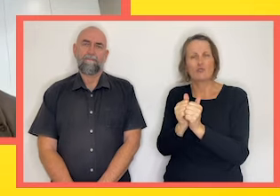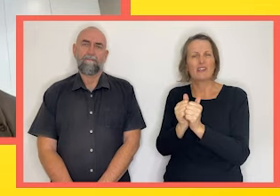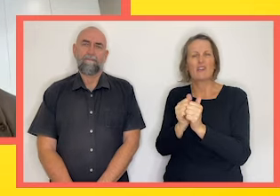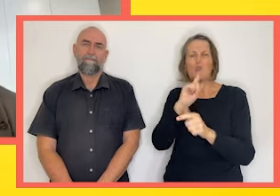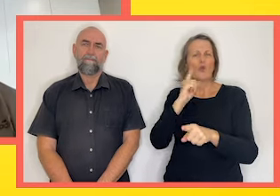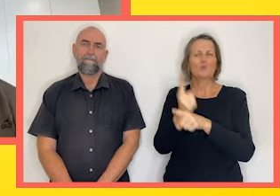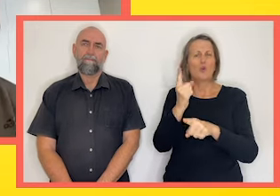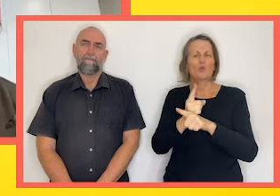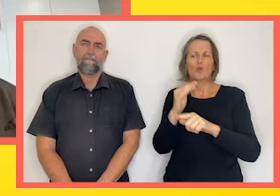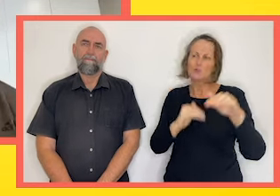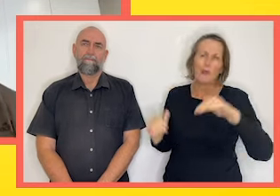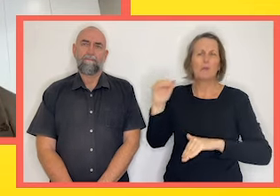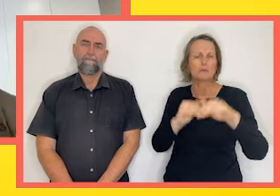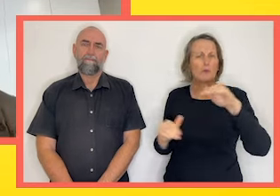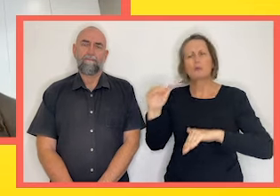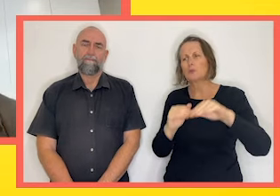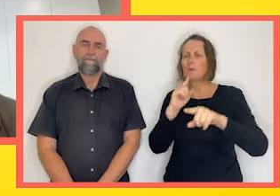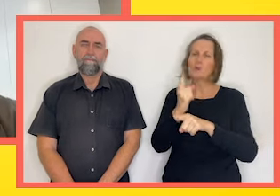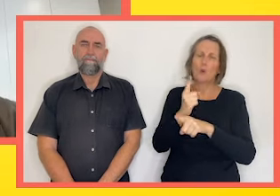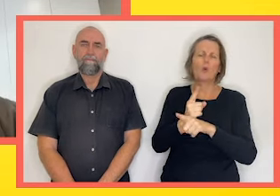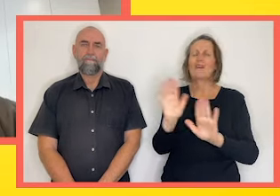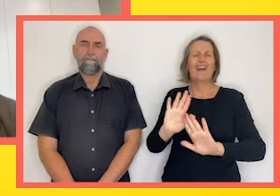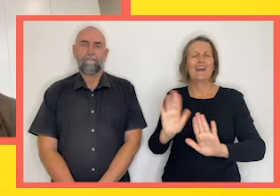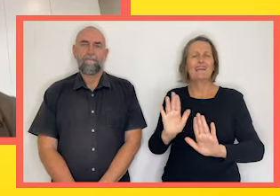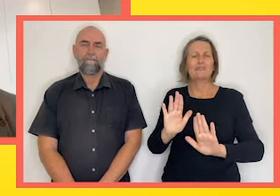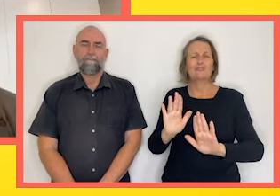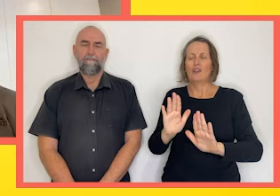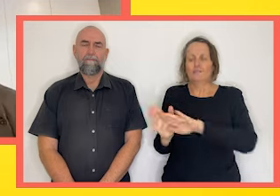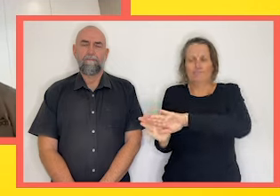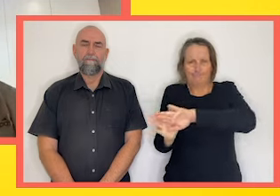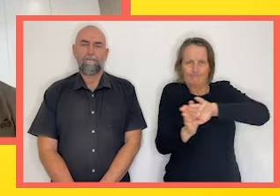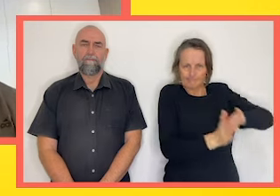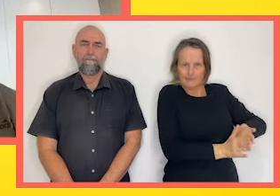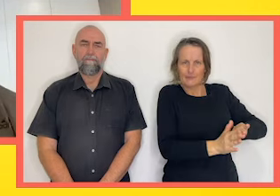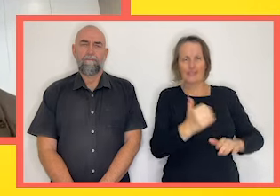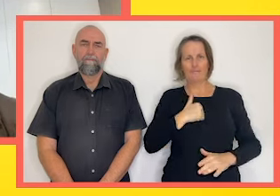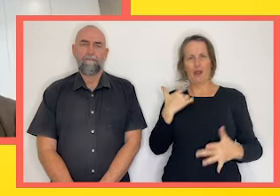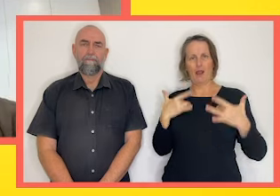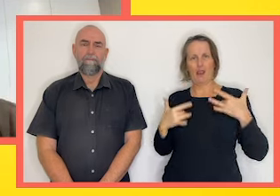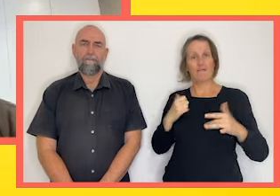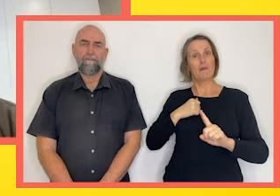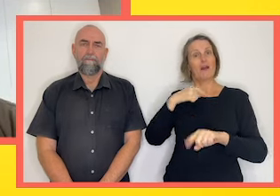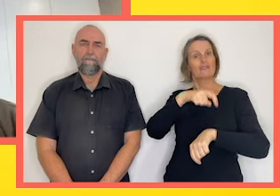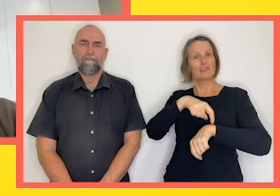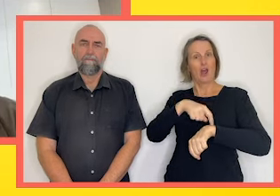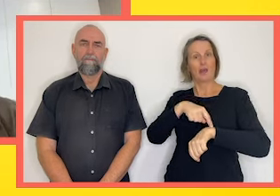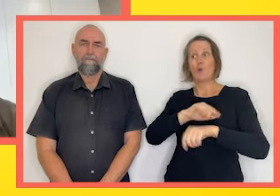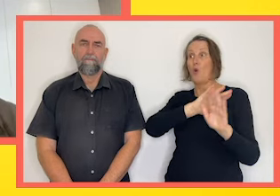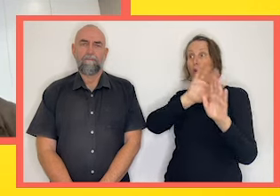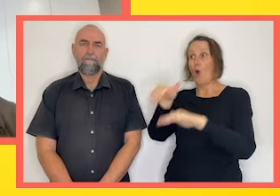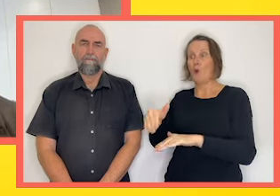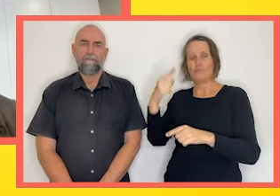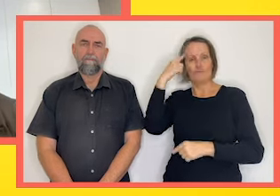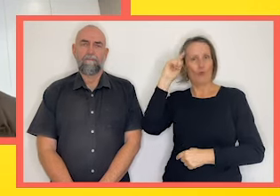don't go into town to train. I don't talk about swimming. It's kind of the only time in my life where I don't get to